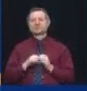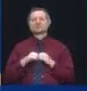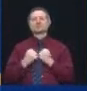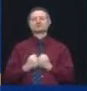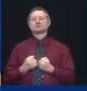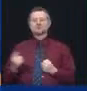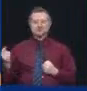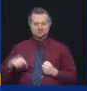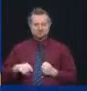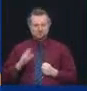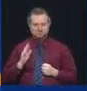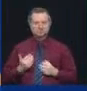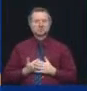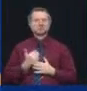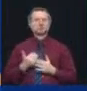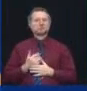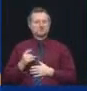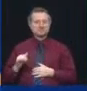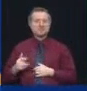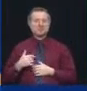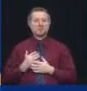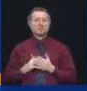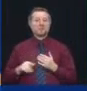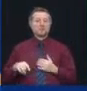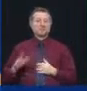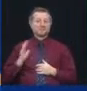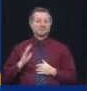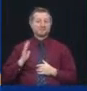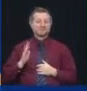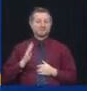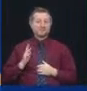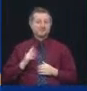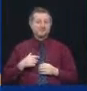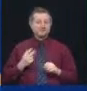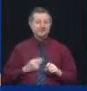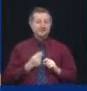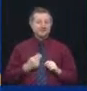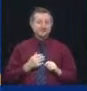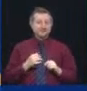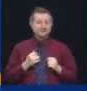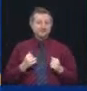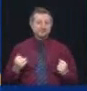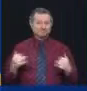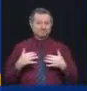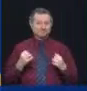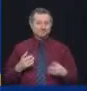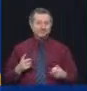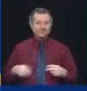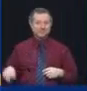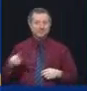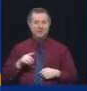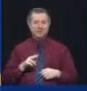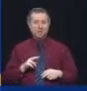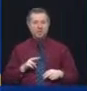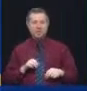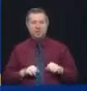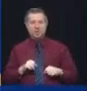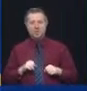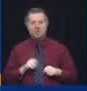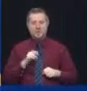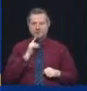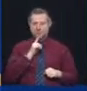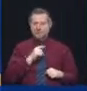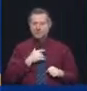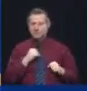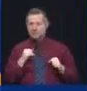part of the experience of the vaccination center, is that as much as people are cautious, people still want to meet. The way in